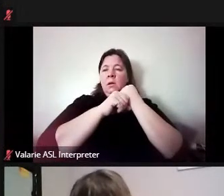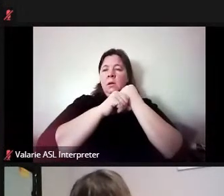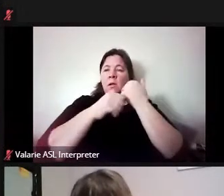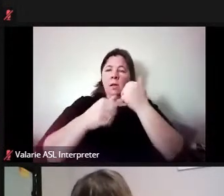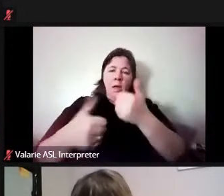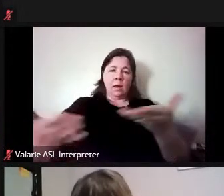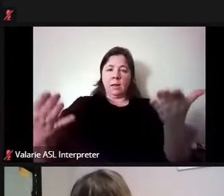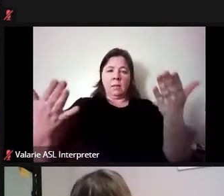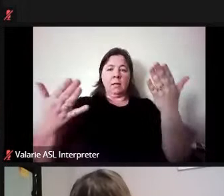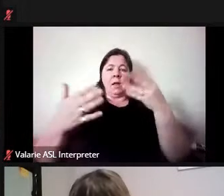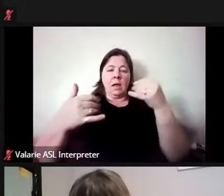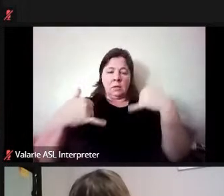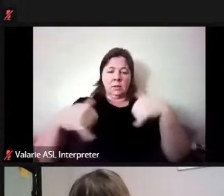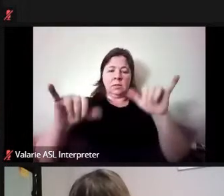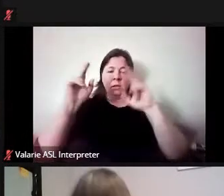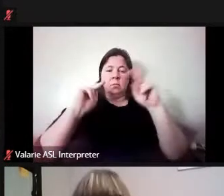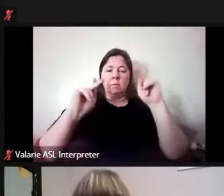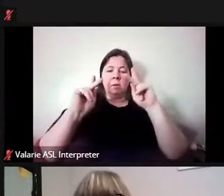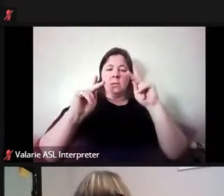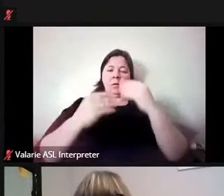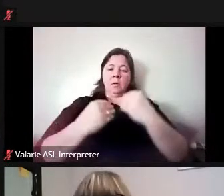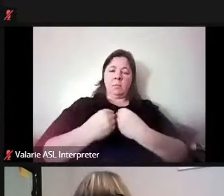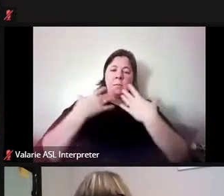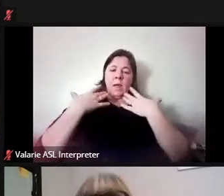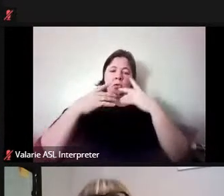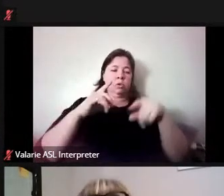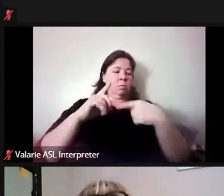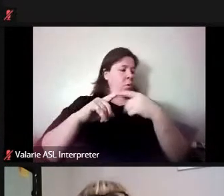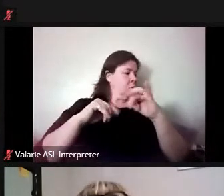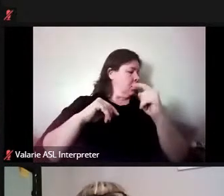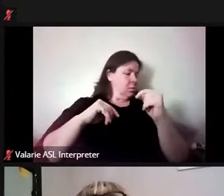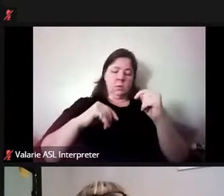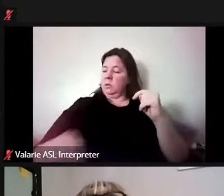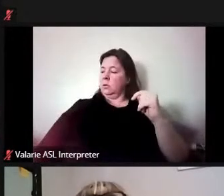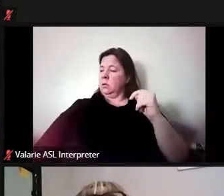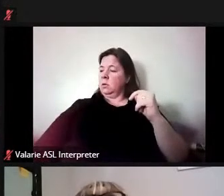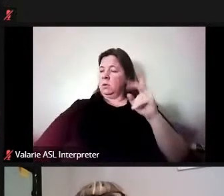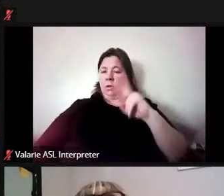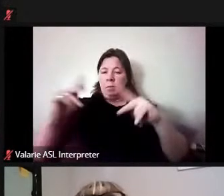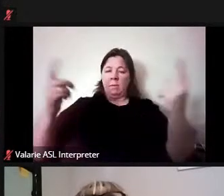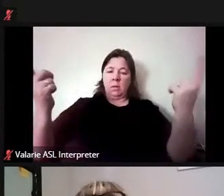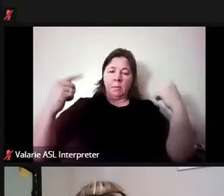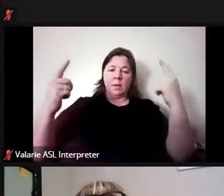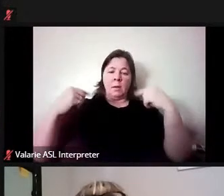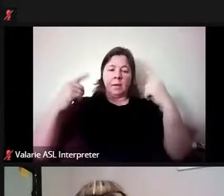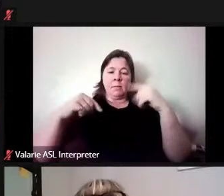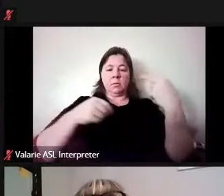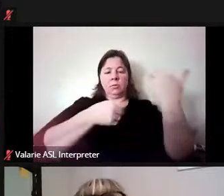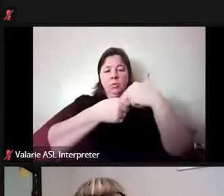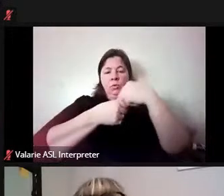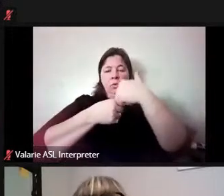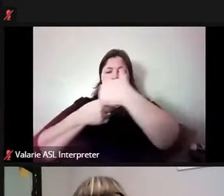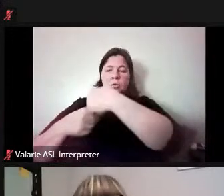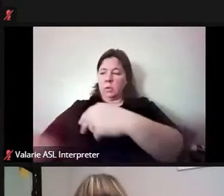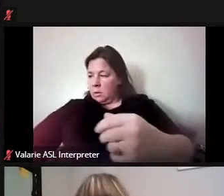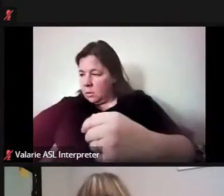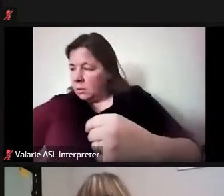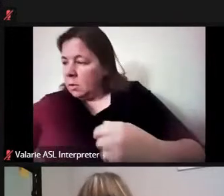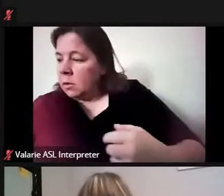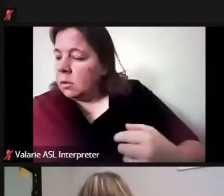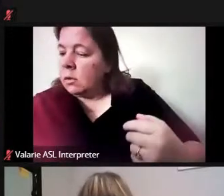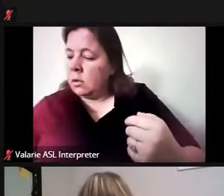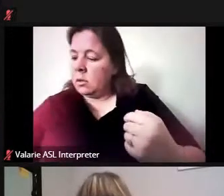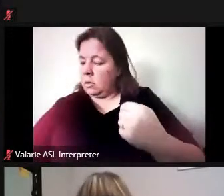anything, and still people are so passionate about it. Like people are coming, and now like we